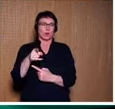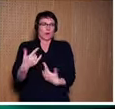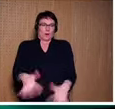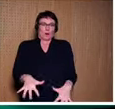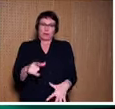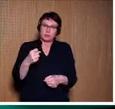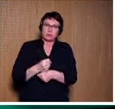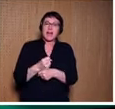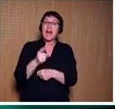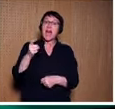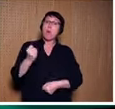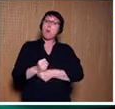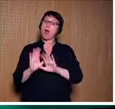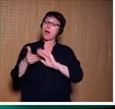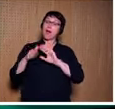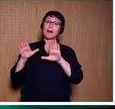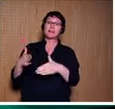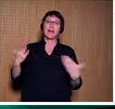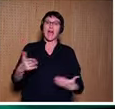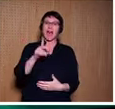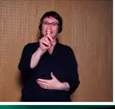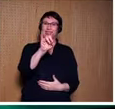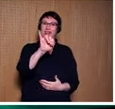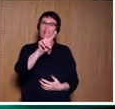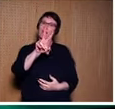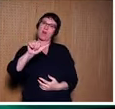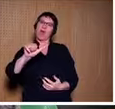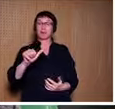Action, Diva. The Diva for Equality.